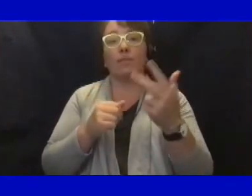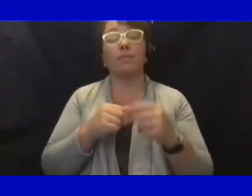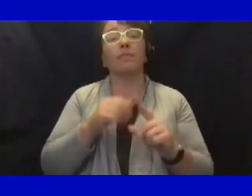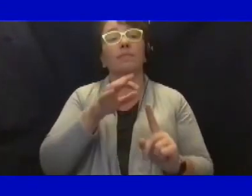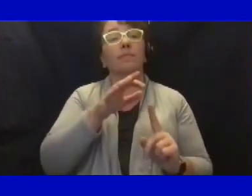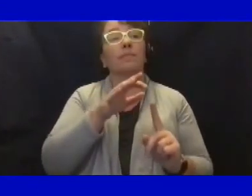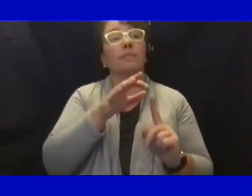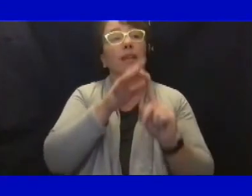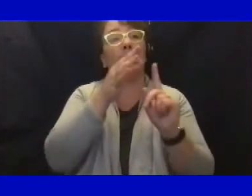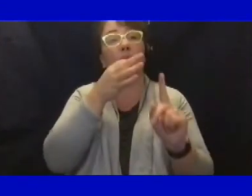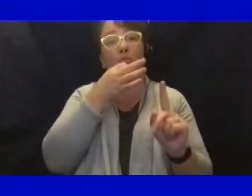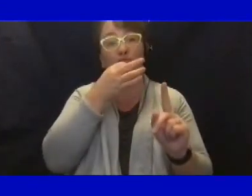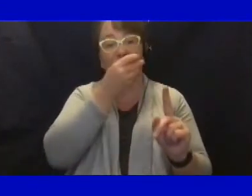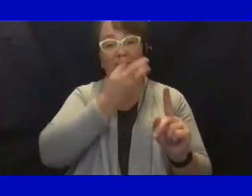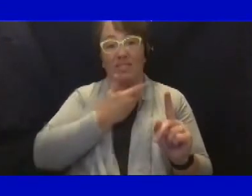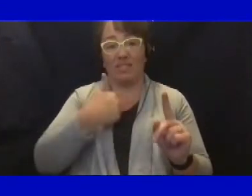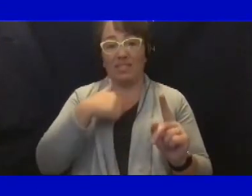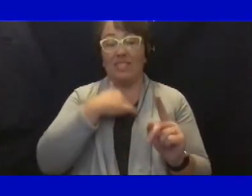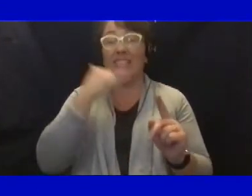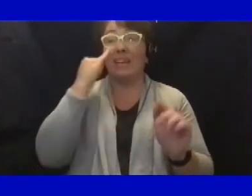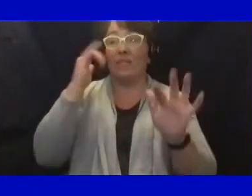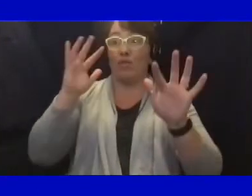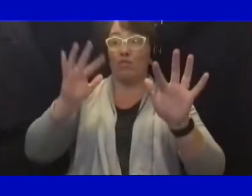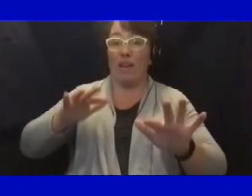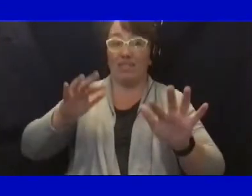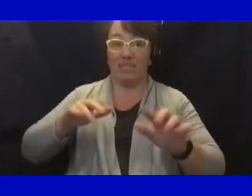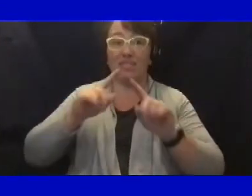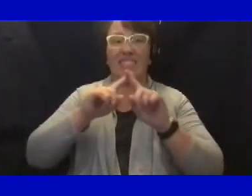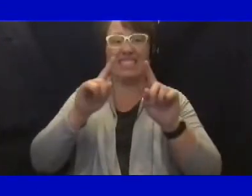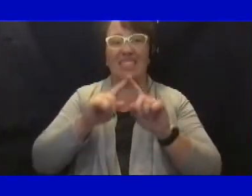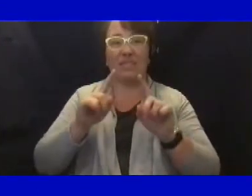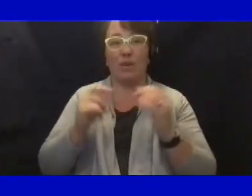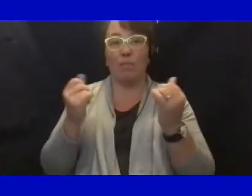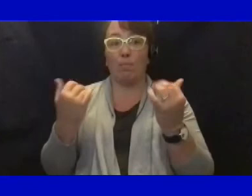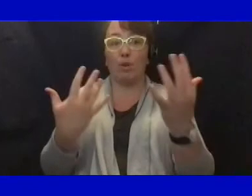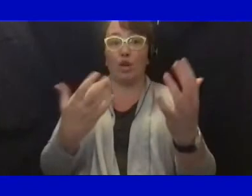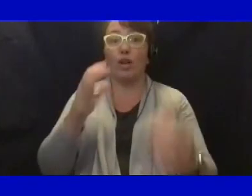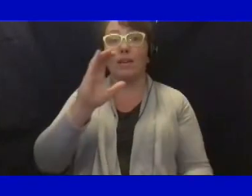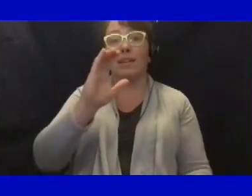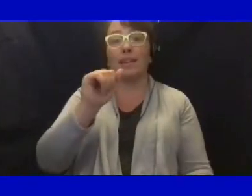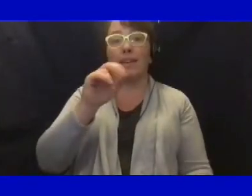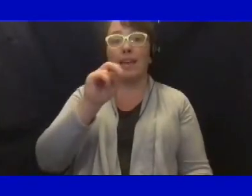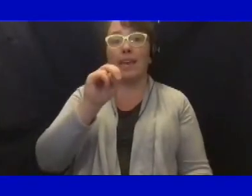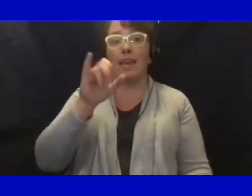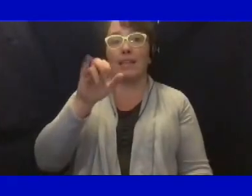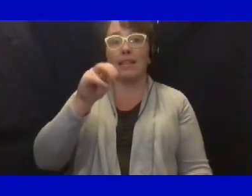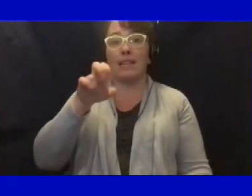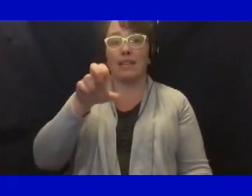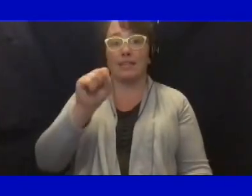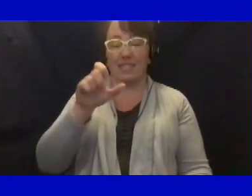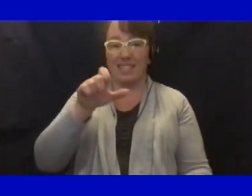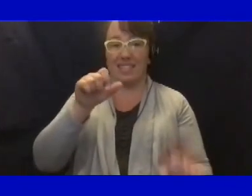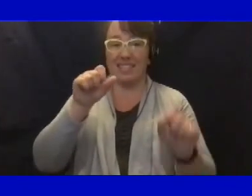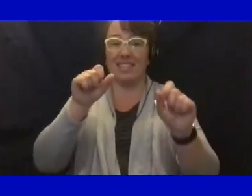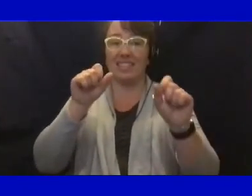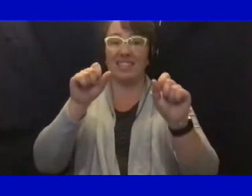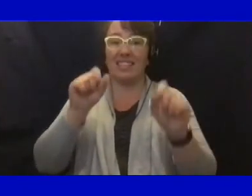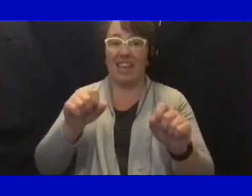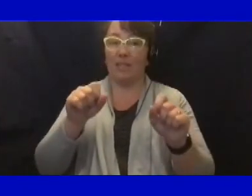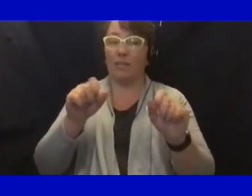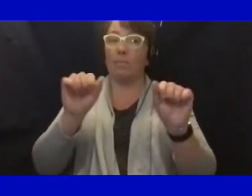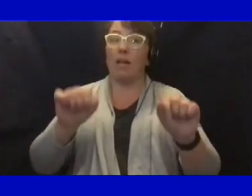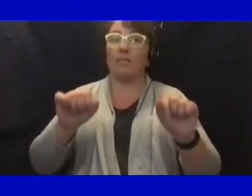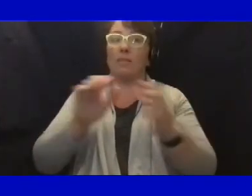rains, these burn canyons can produce potentially dangerous situations for our communities.